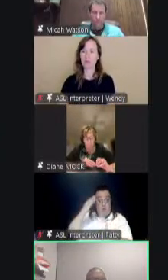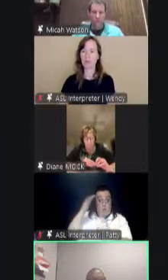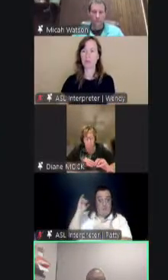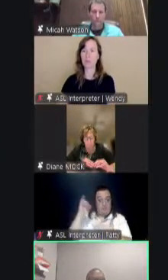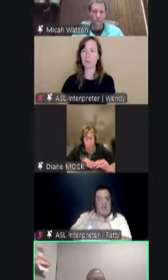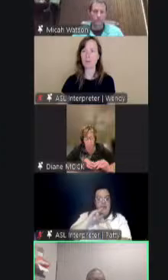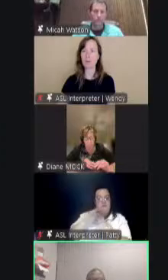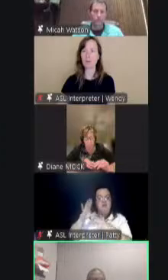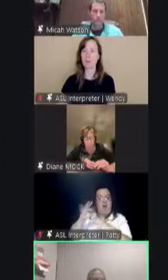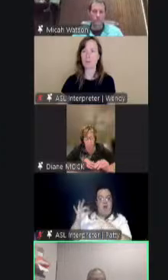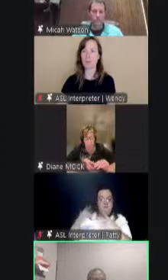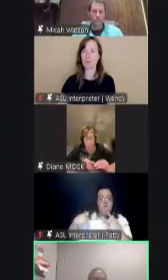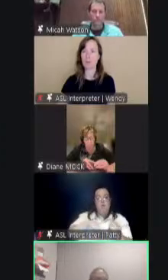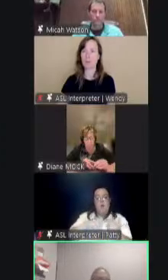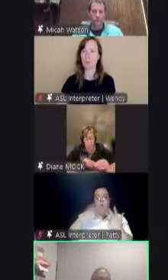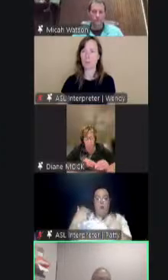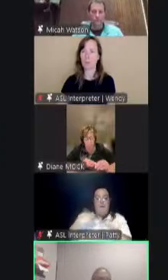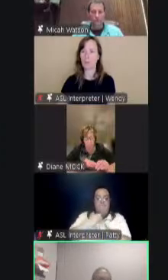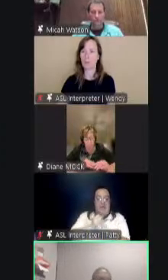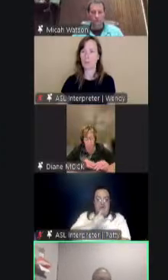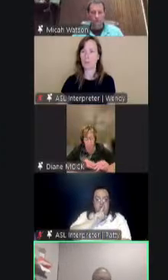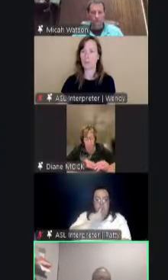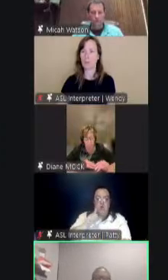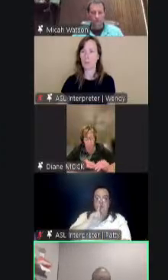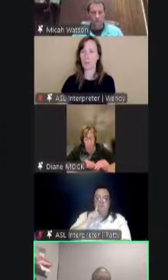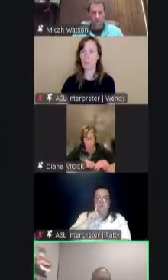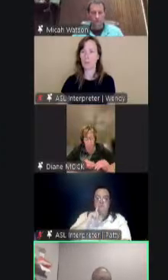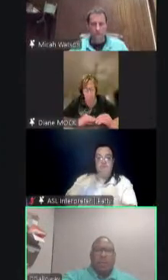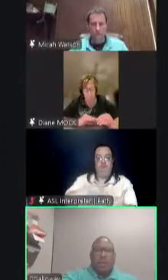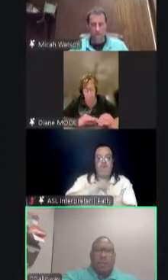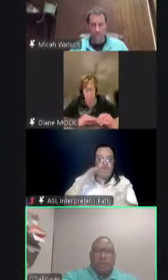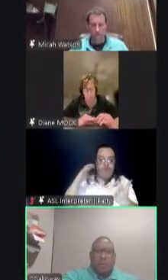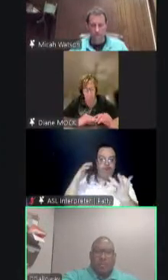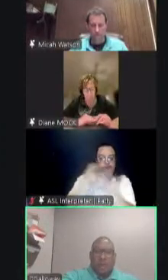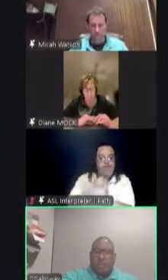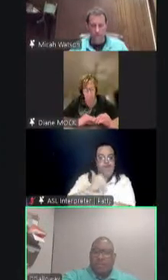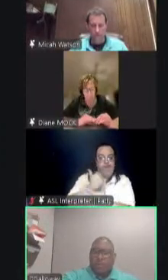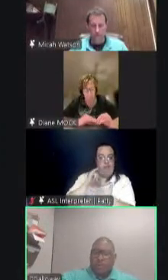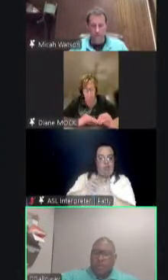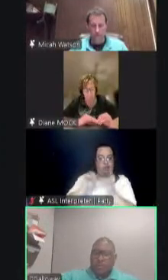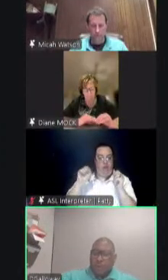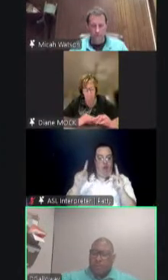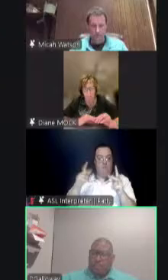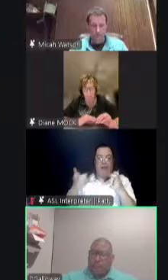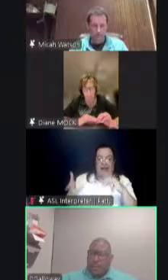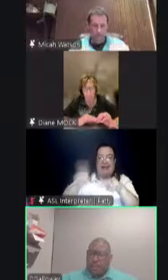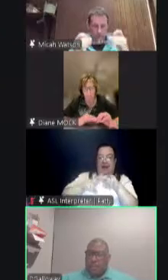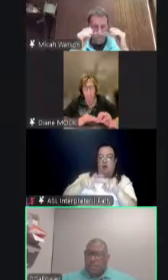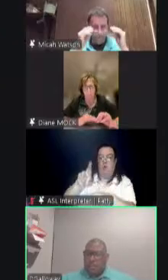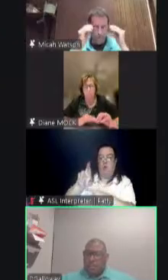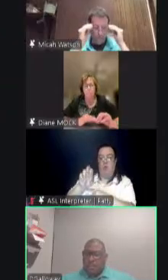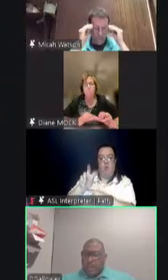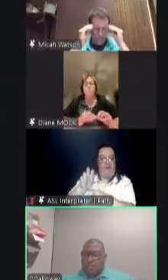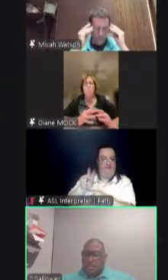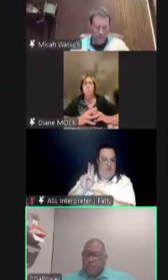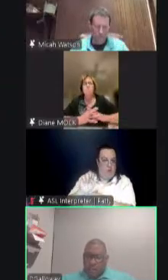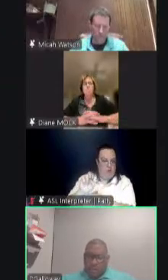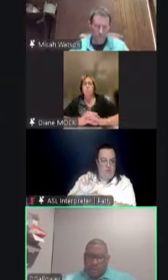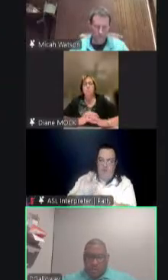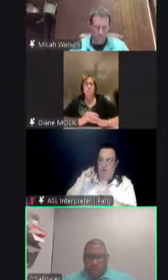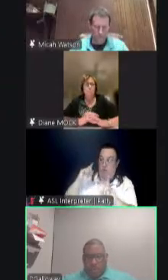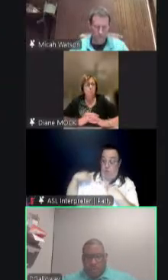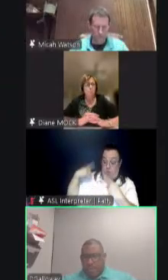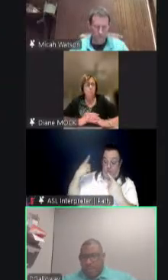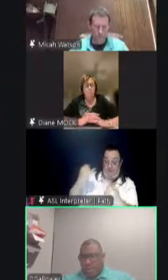we wanted to make sure that we took advantage of this opportunity to increase revenue. Over the past 7